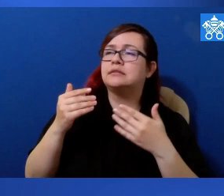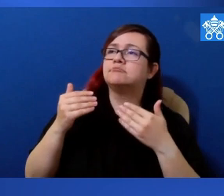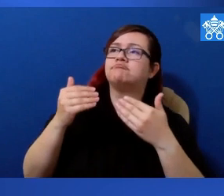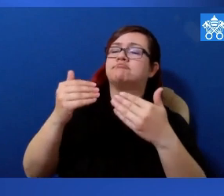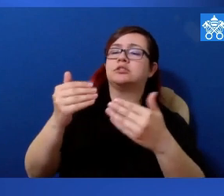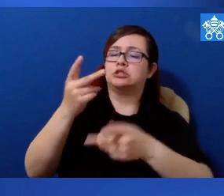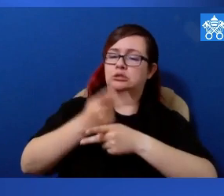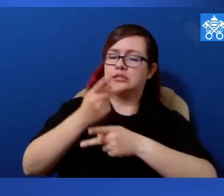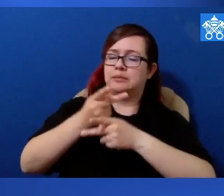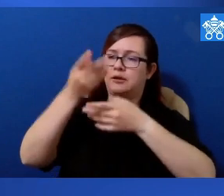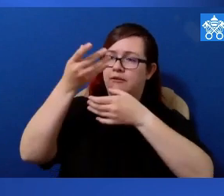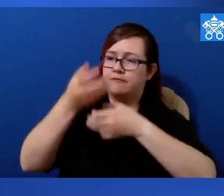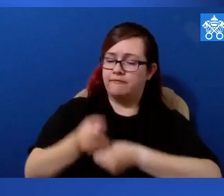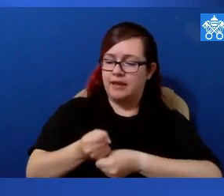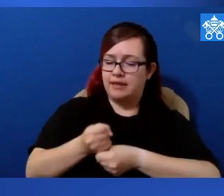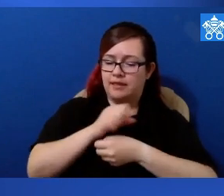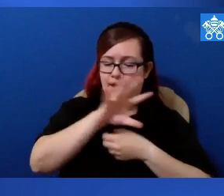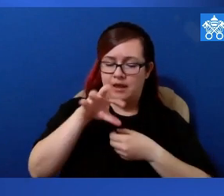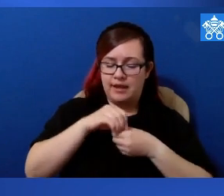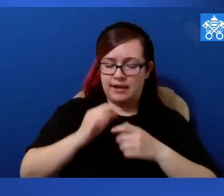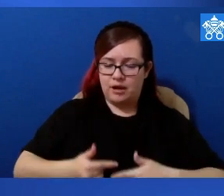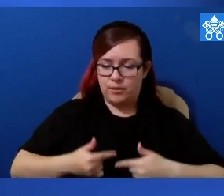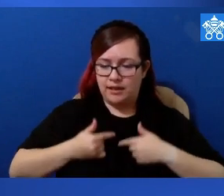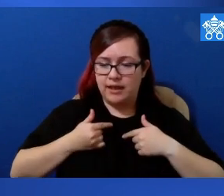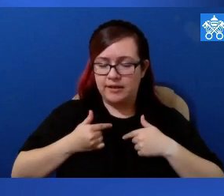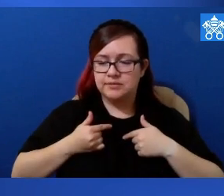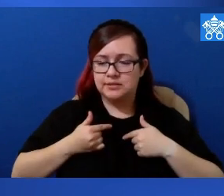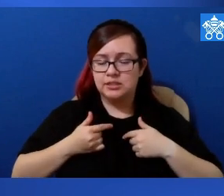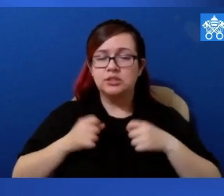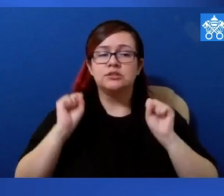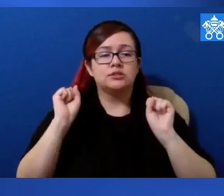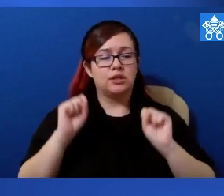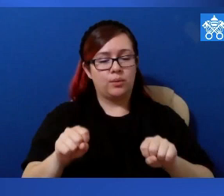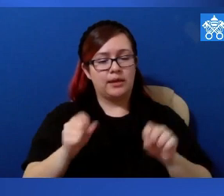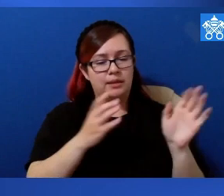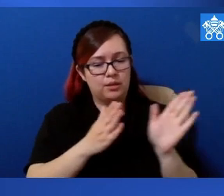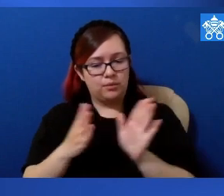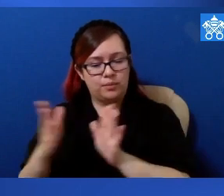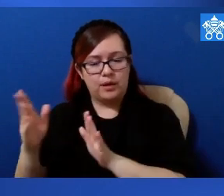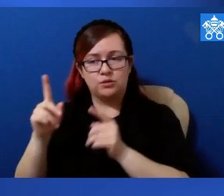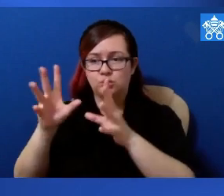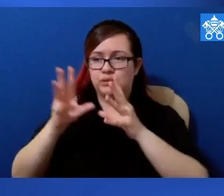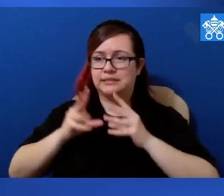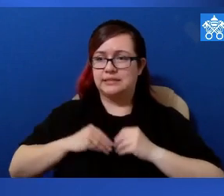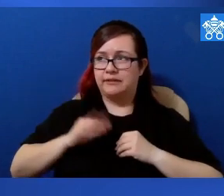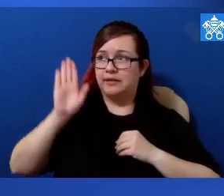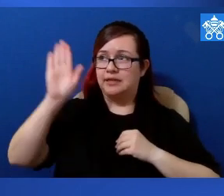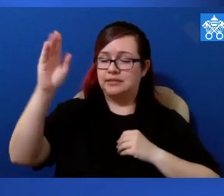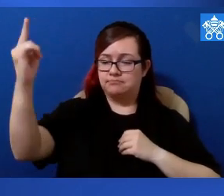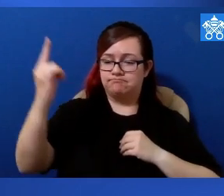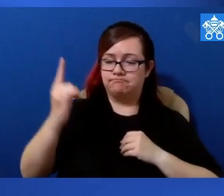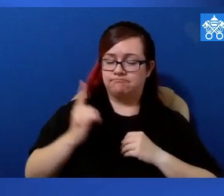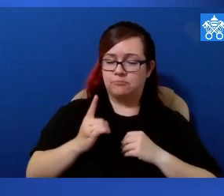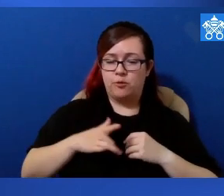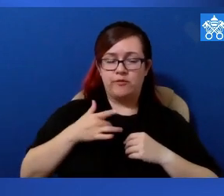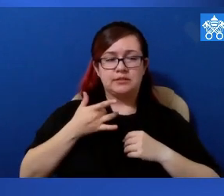the Lord to help us keep the lamp of faith burning in our lives so that we may be prepared to receive